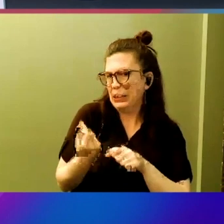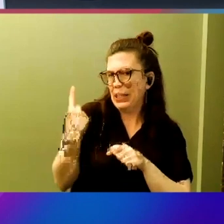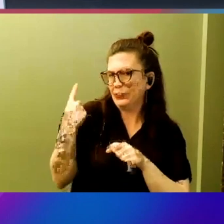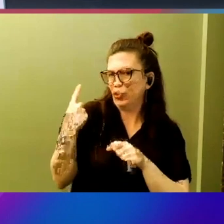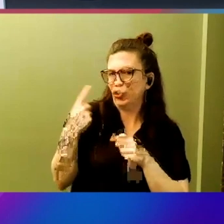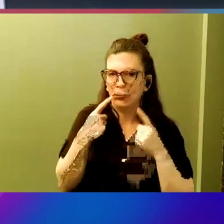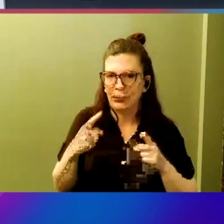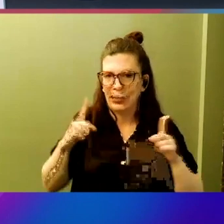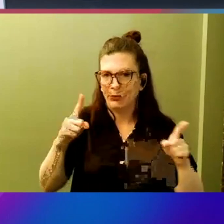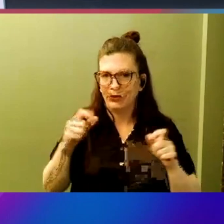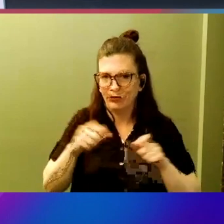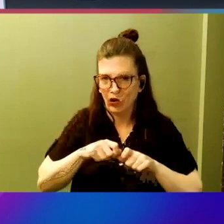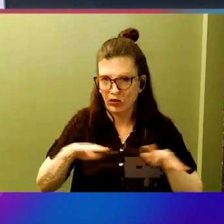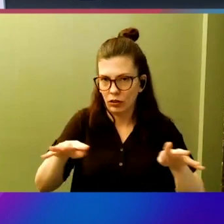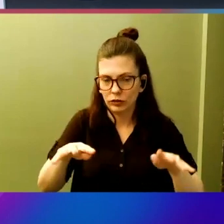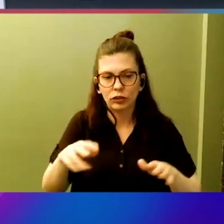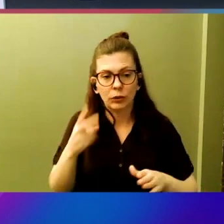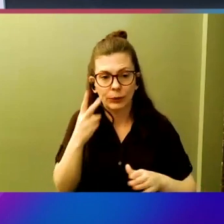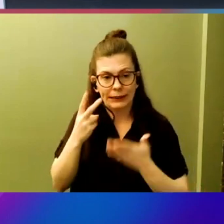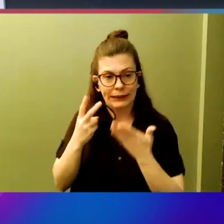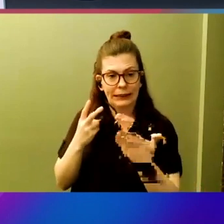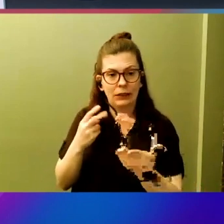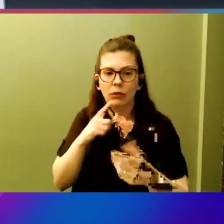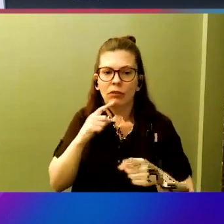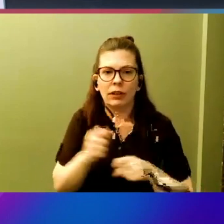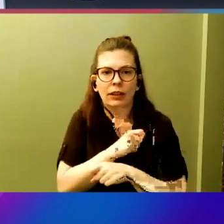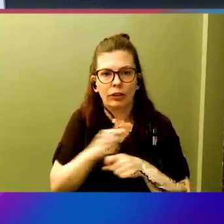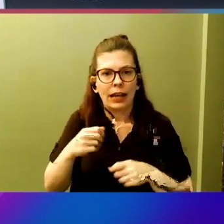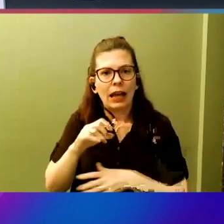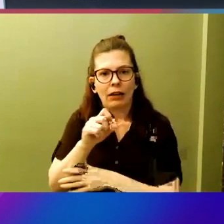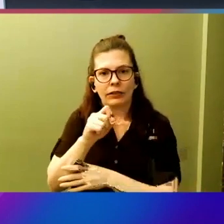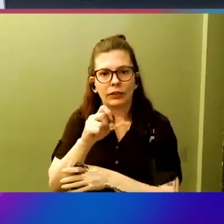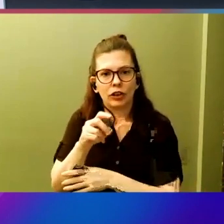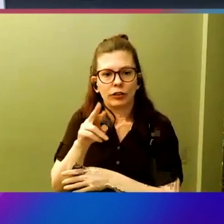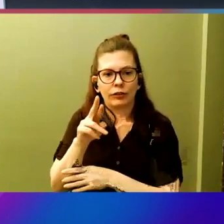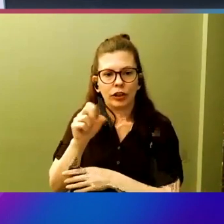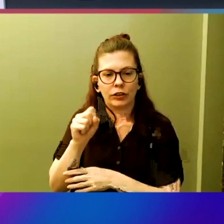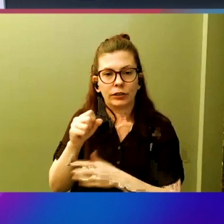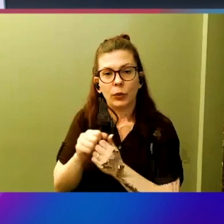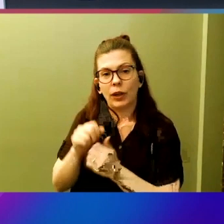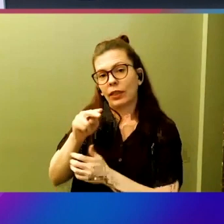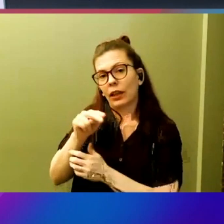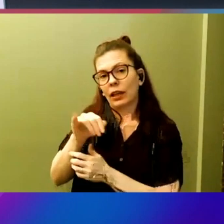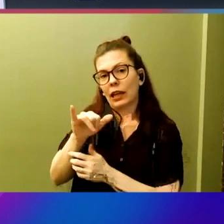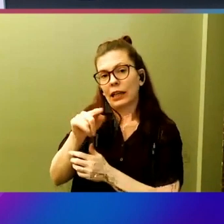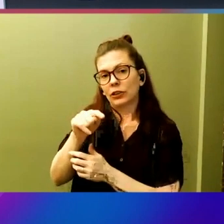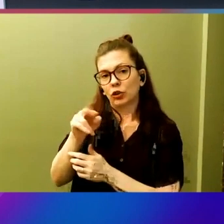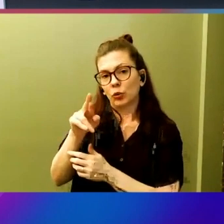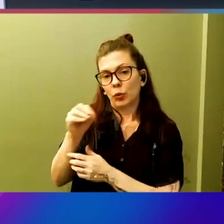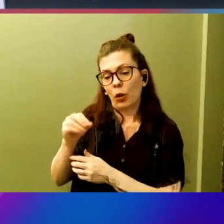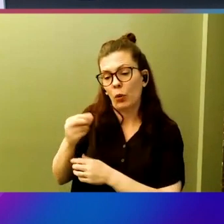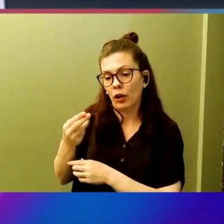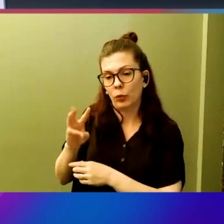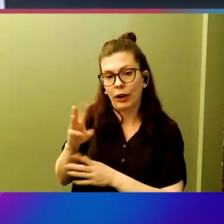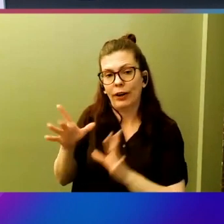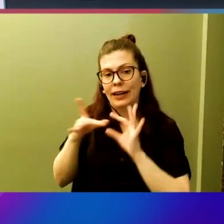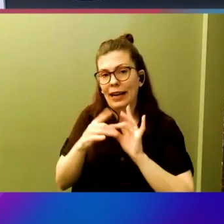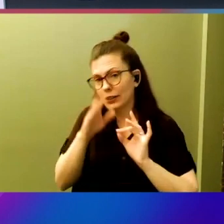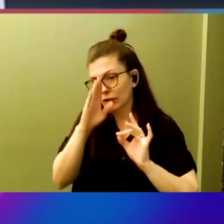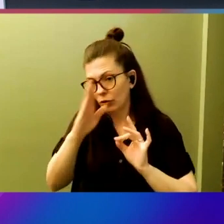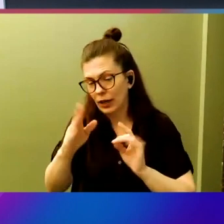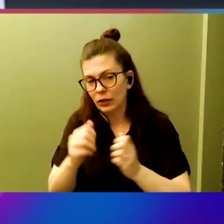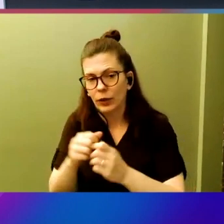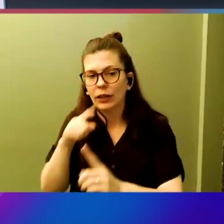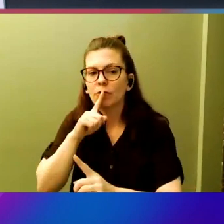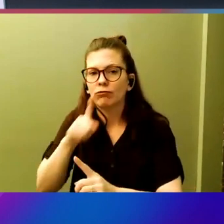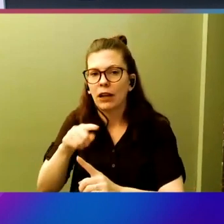screen that we literally have servers with our Nitro hardware that is connected directly into a real Mac Mini.